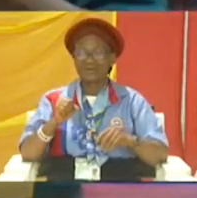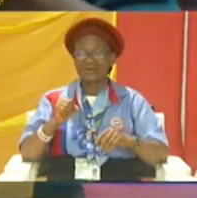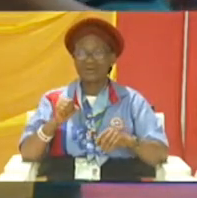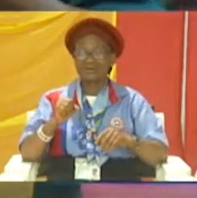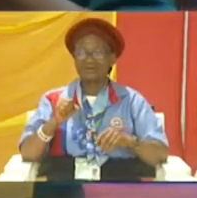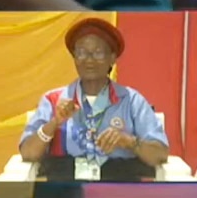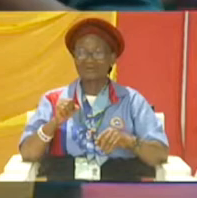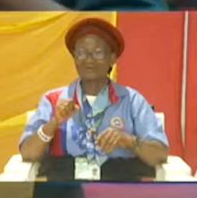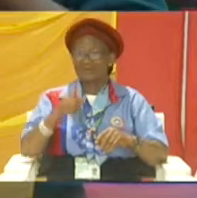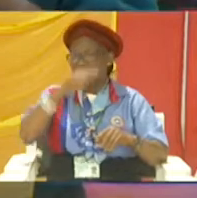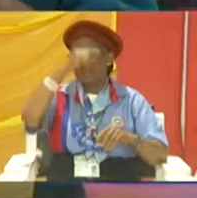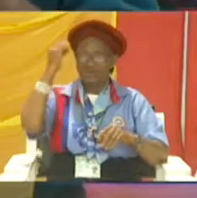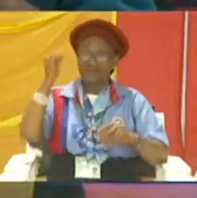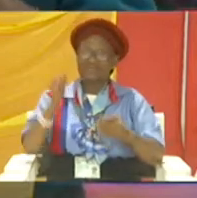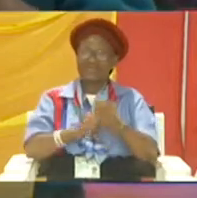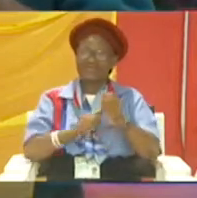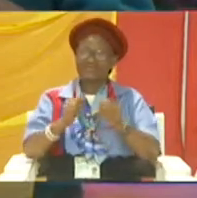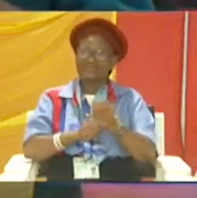everything began to